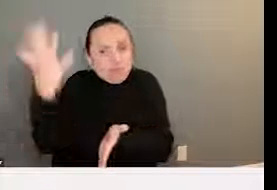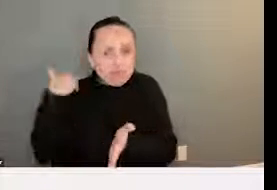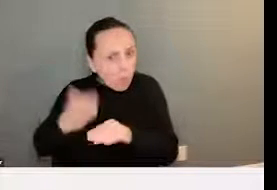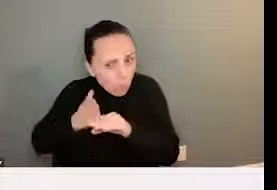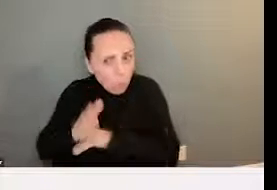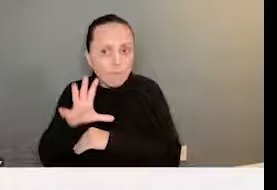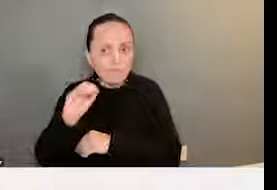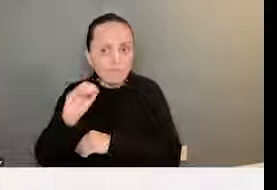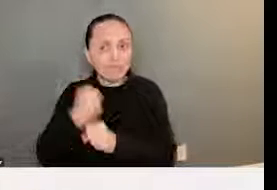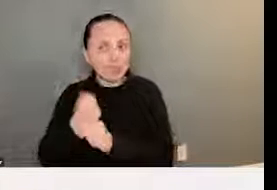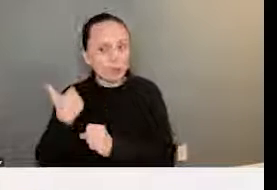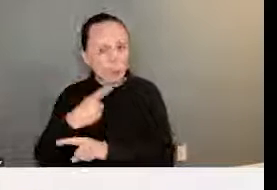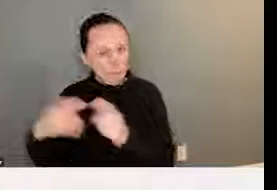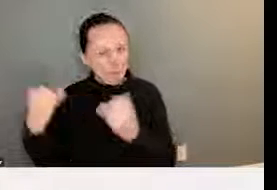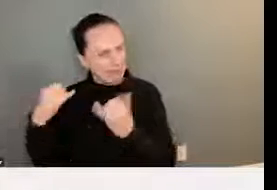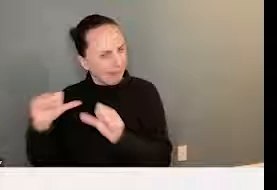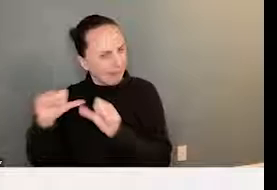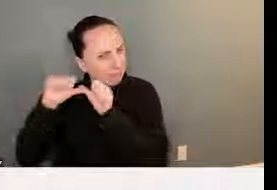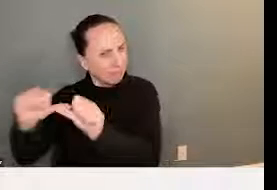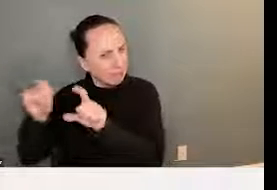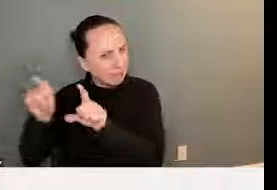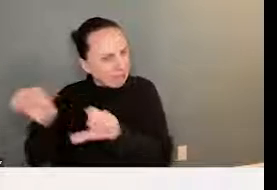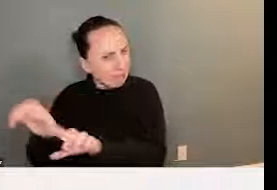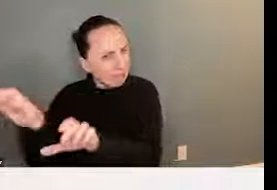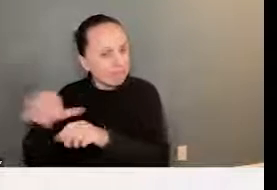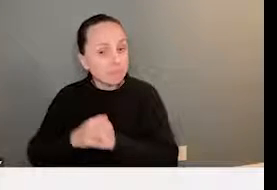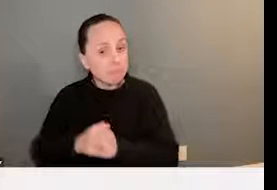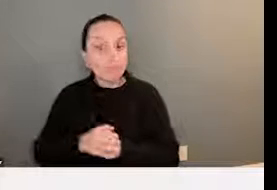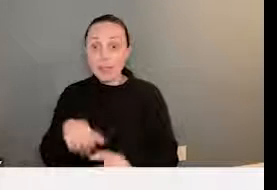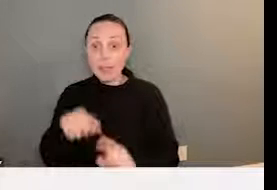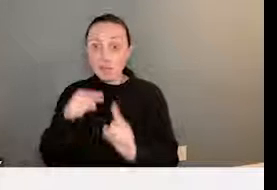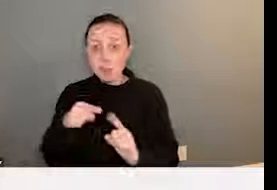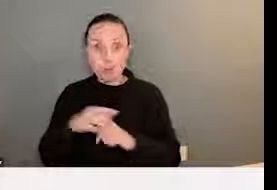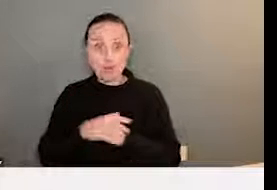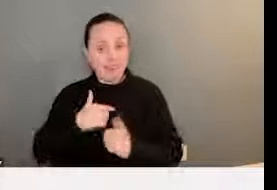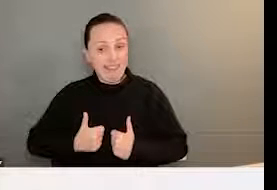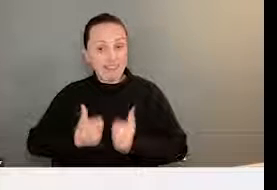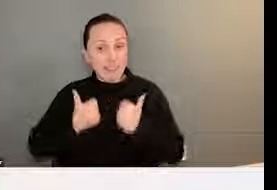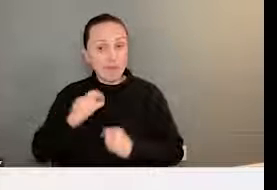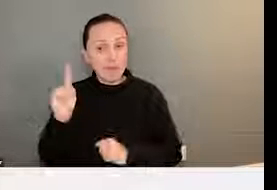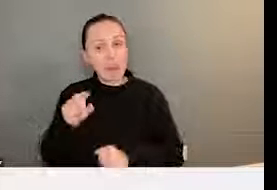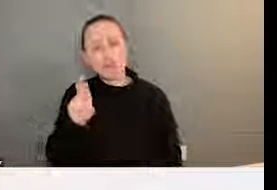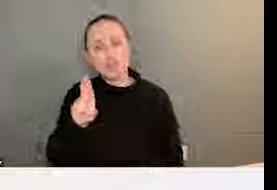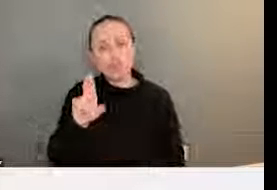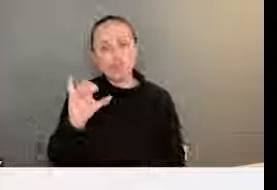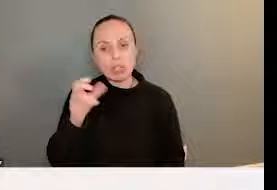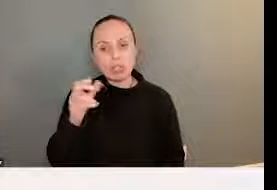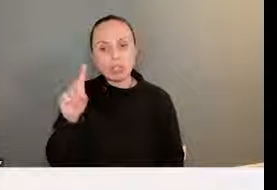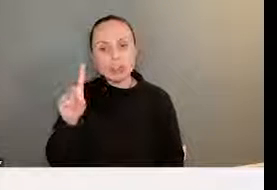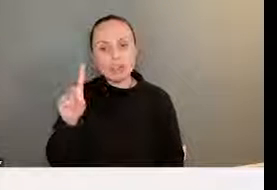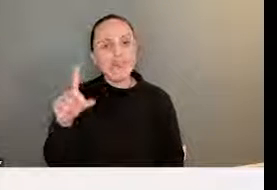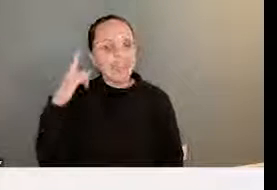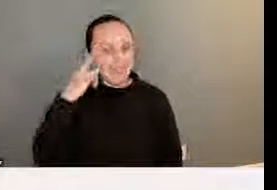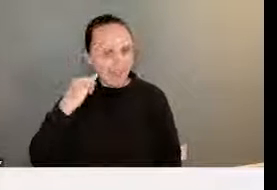years ago. Case in point, currently, I live in Richmond, California, a